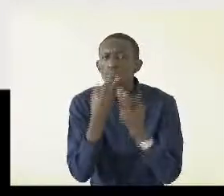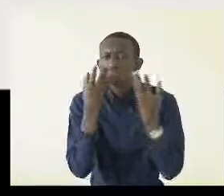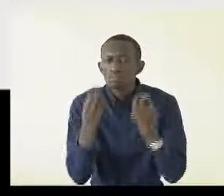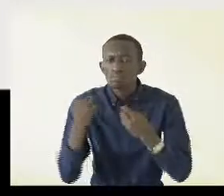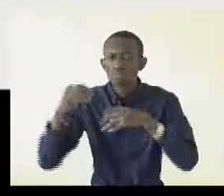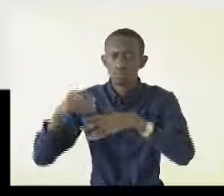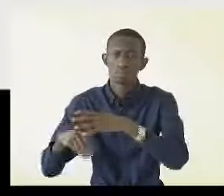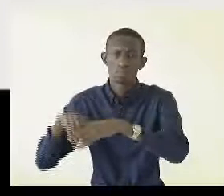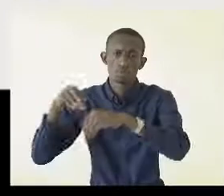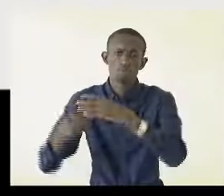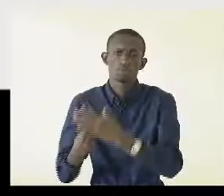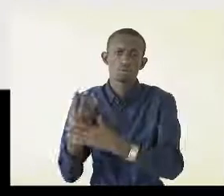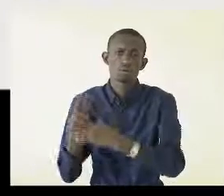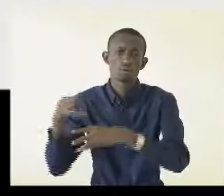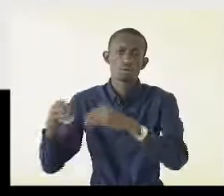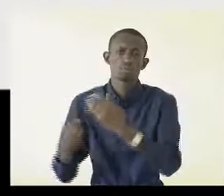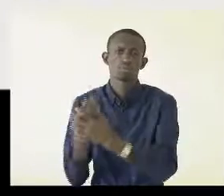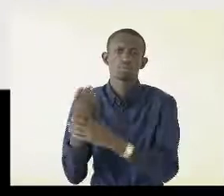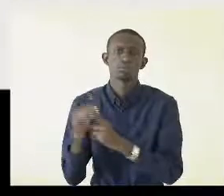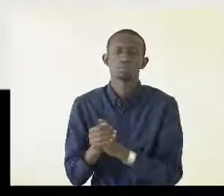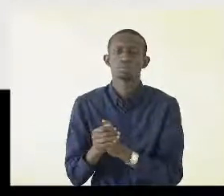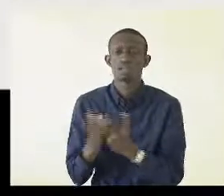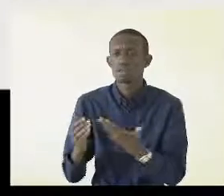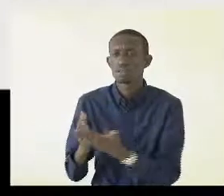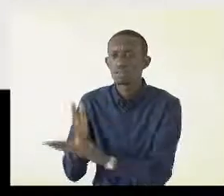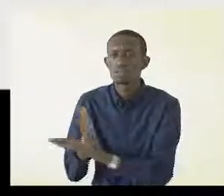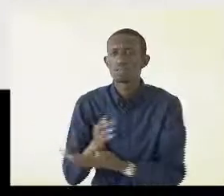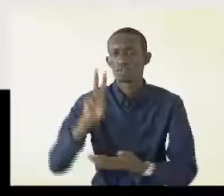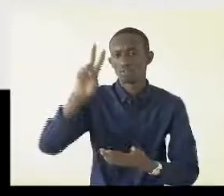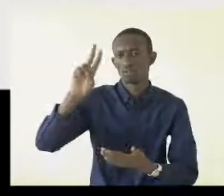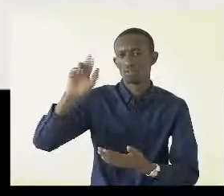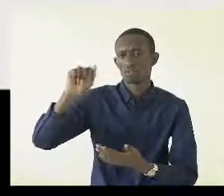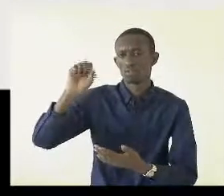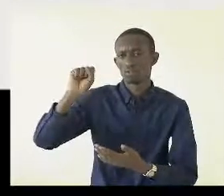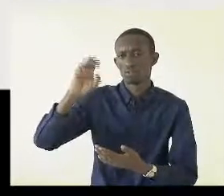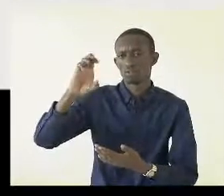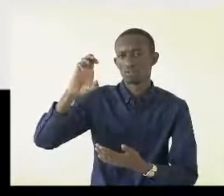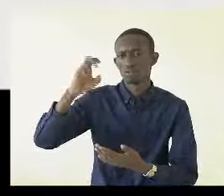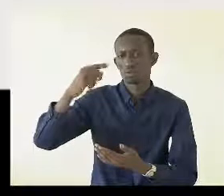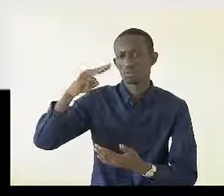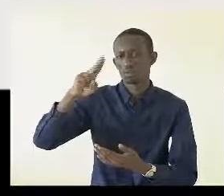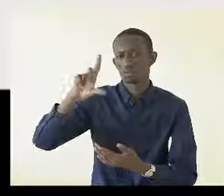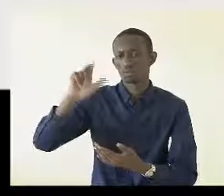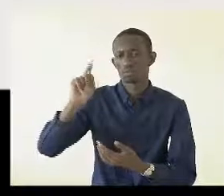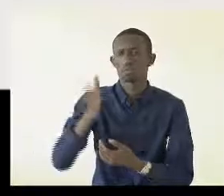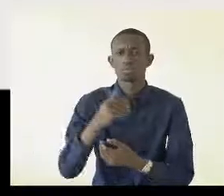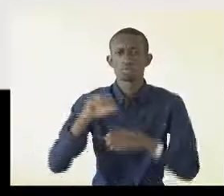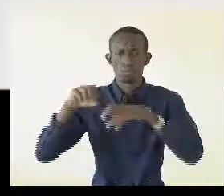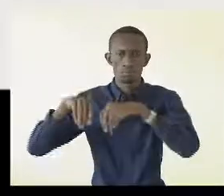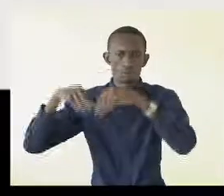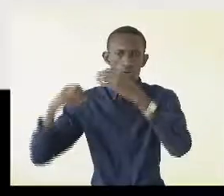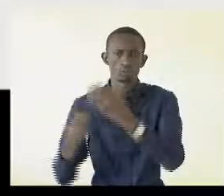reproduce. These are plants which produce flowers that can reproduce.